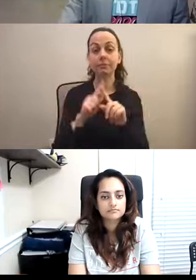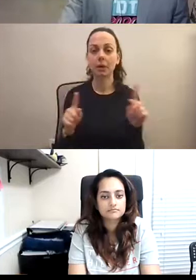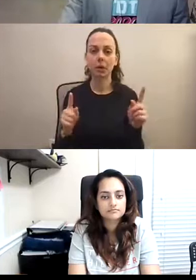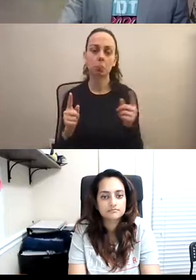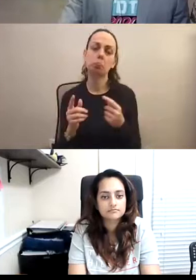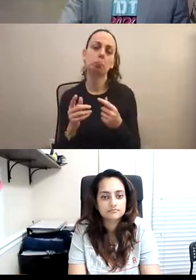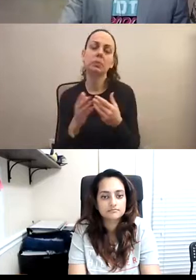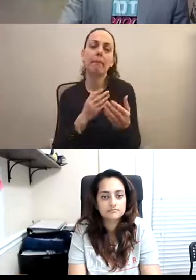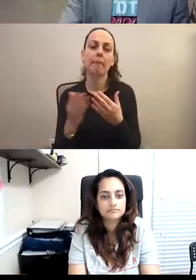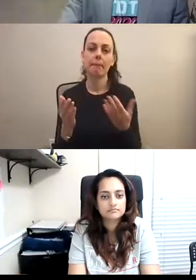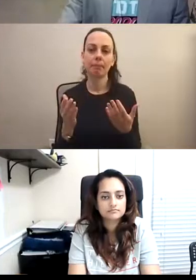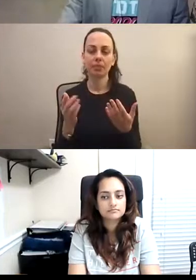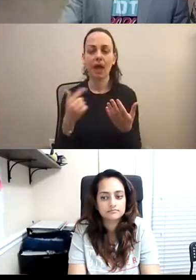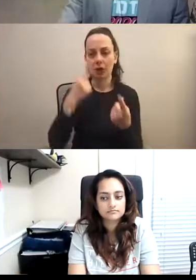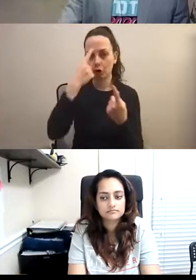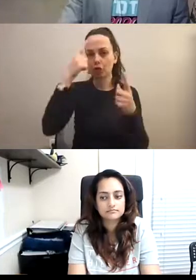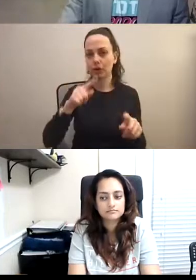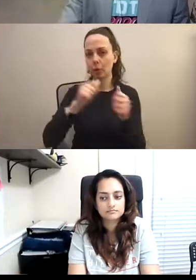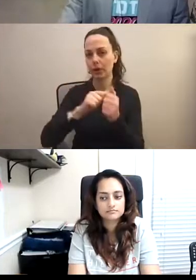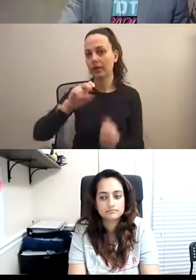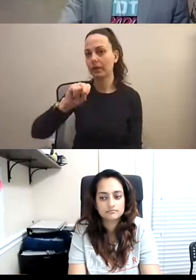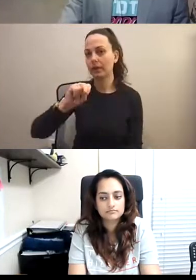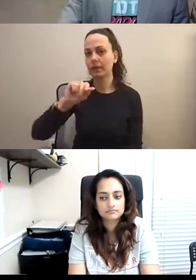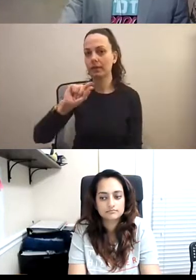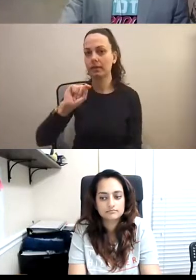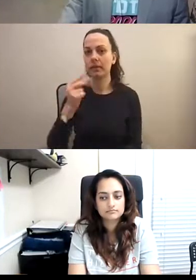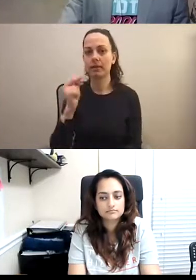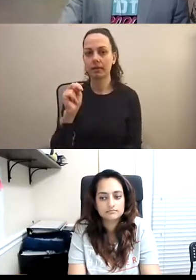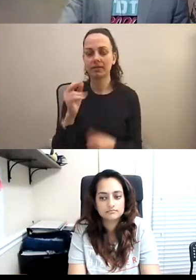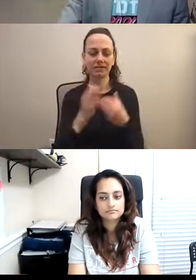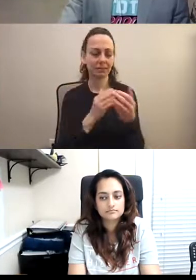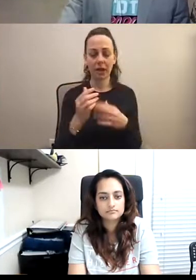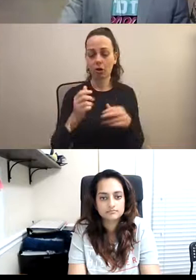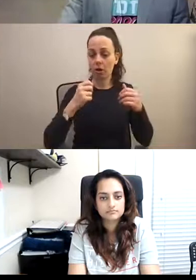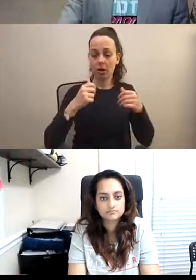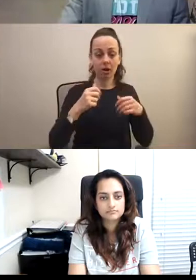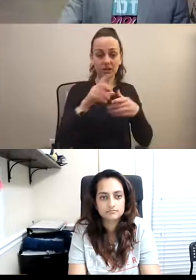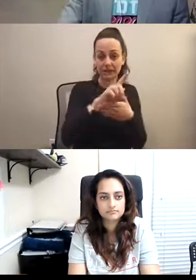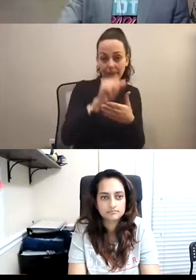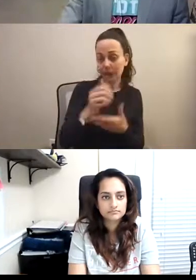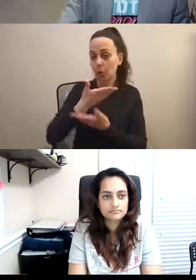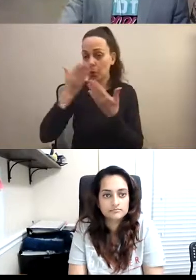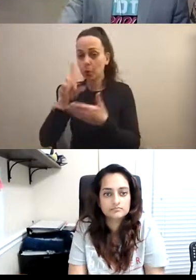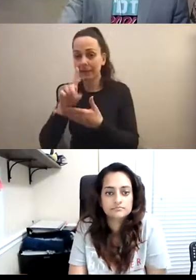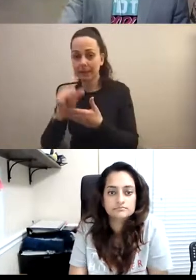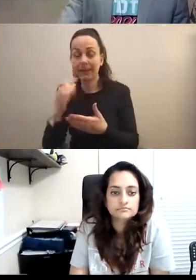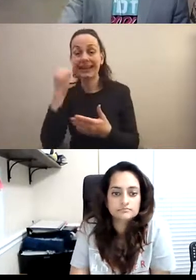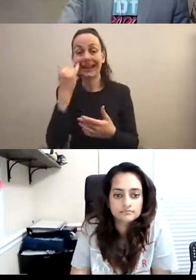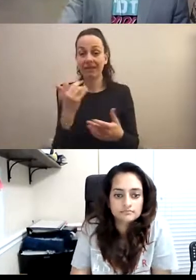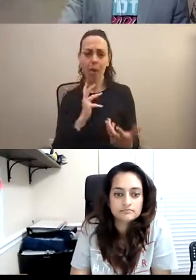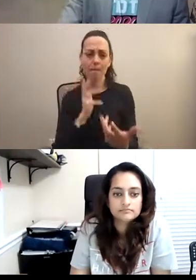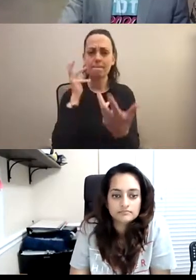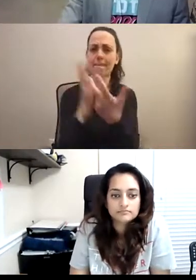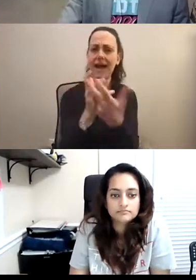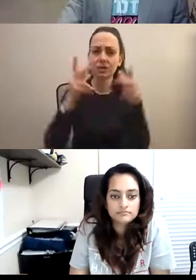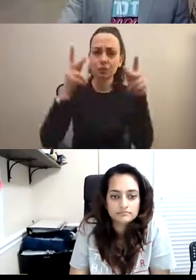agree totally with Nathan. Like, it doesn't matter able-bodied or not. Like, if you click with someone and that